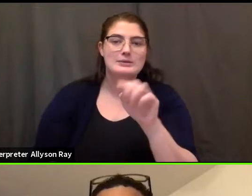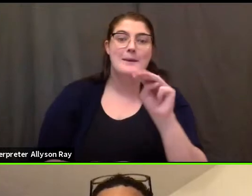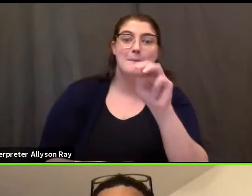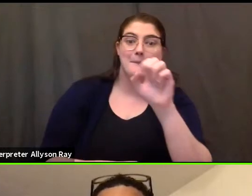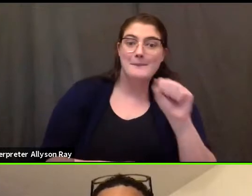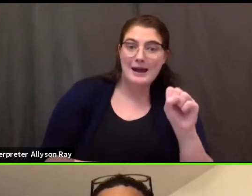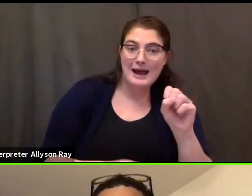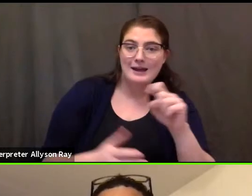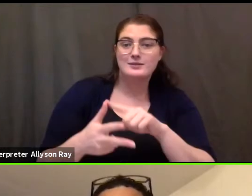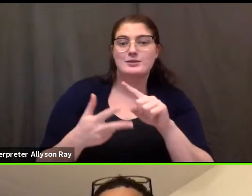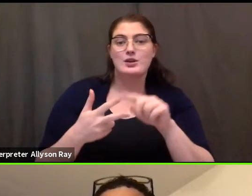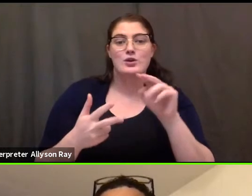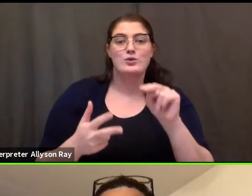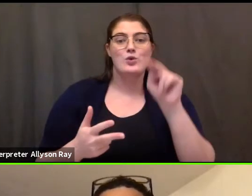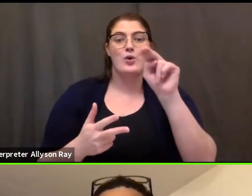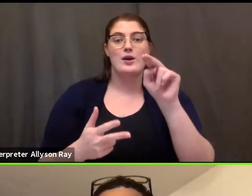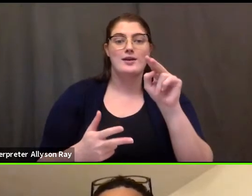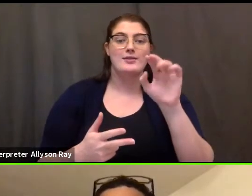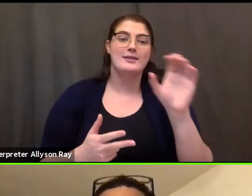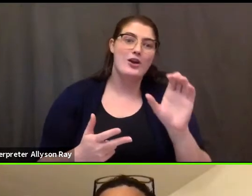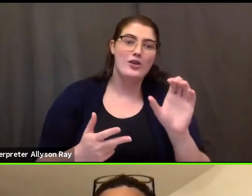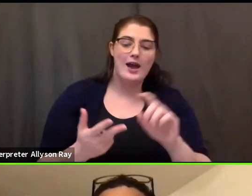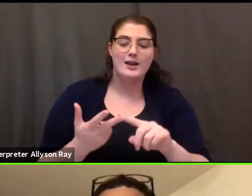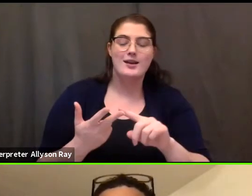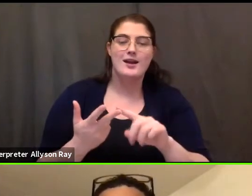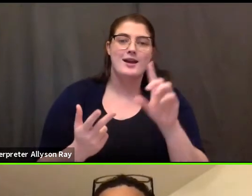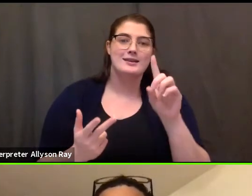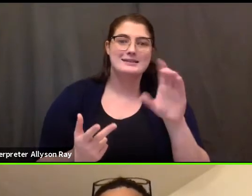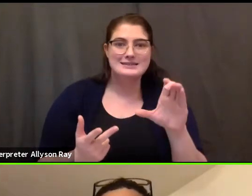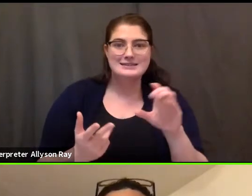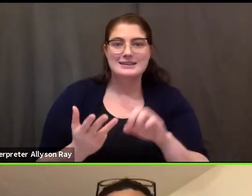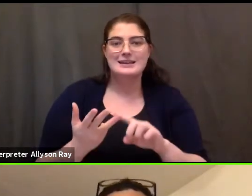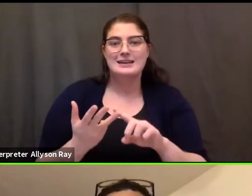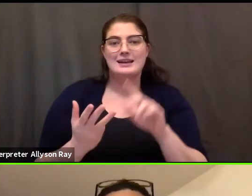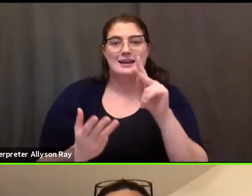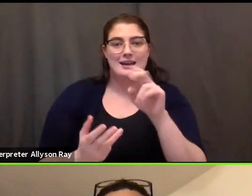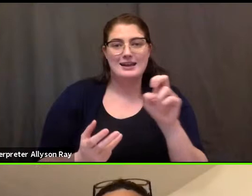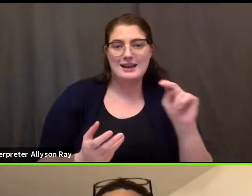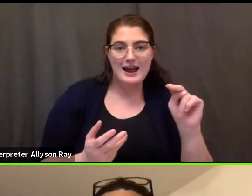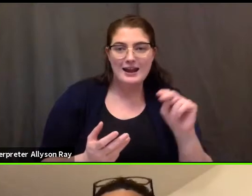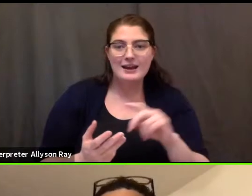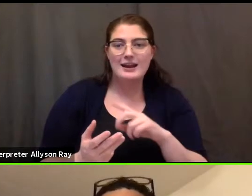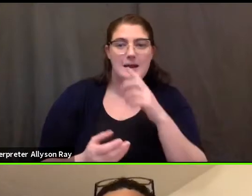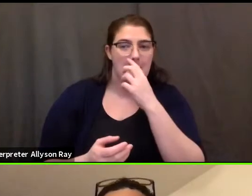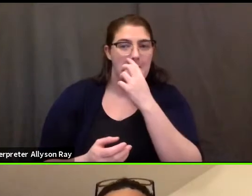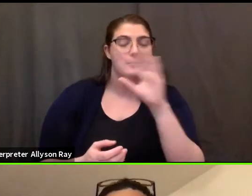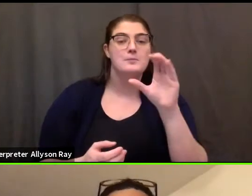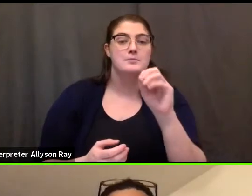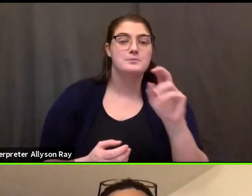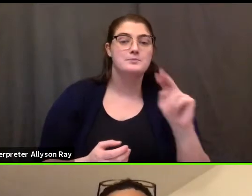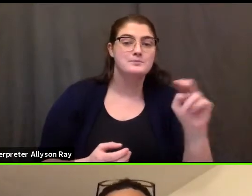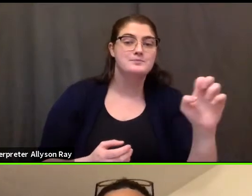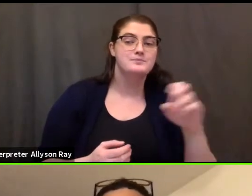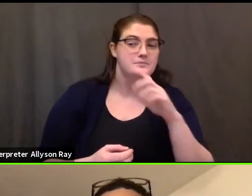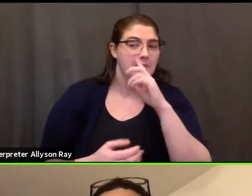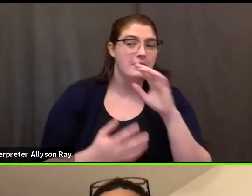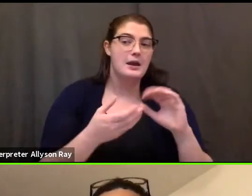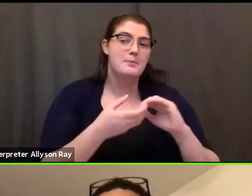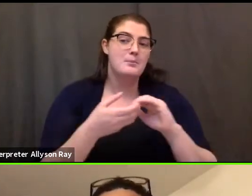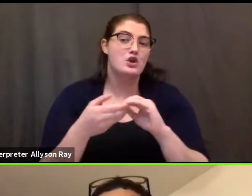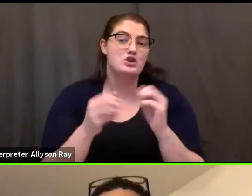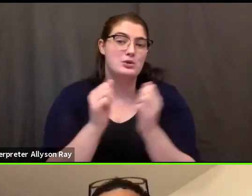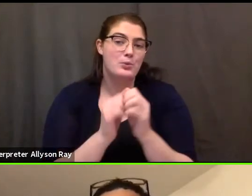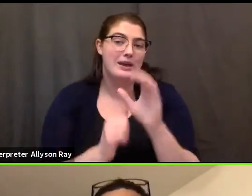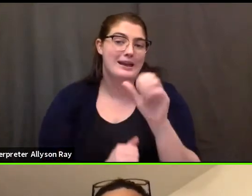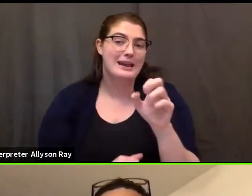as DC, launching in this past October the 1st, in partnership with Care First. And so we